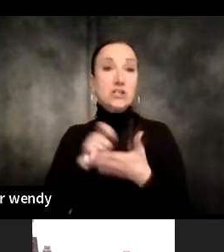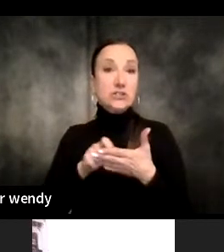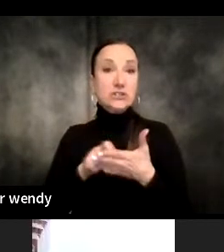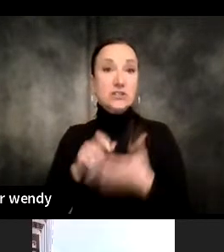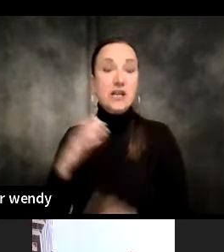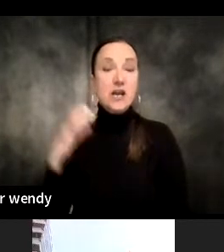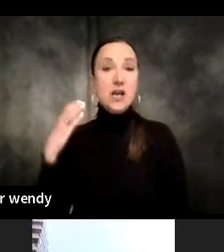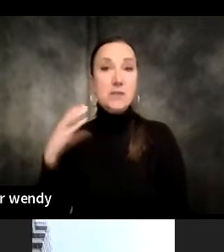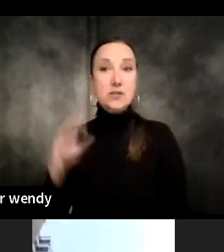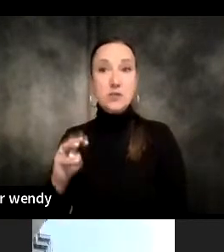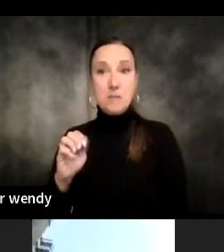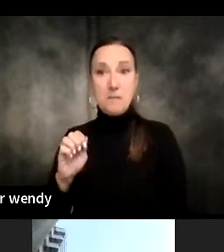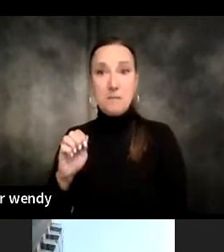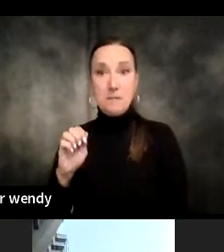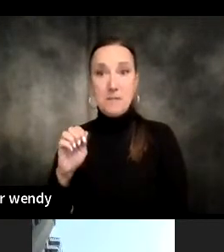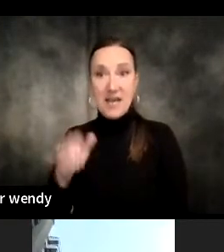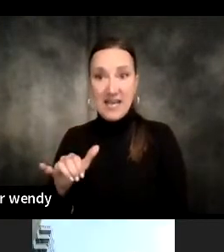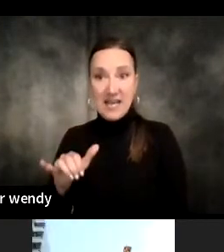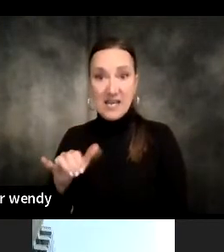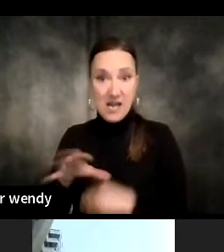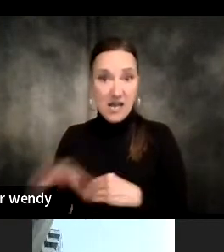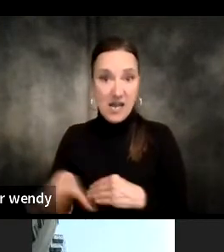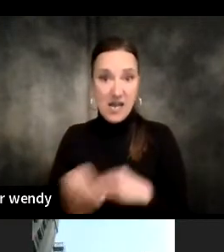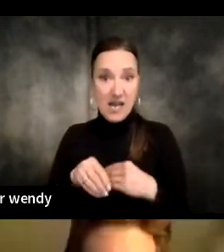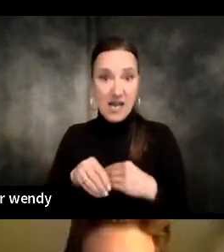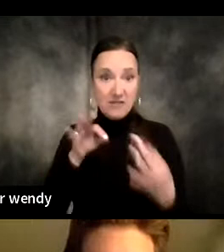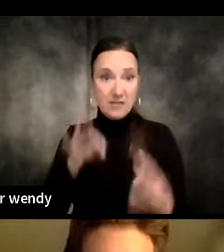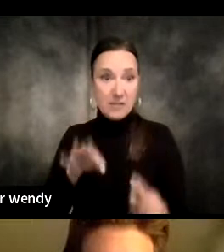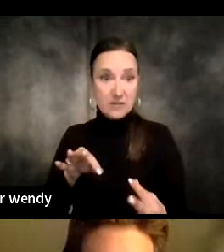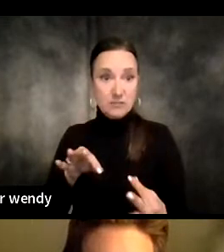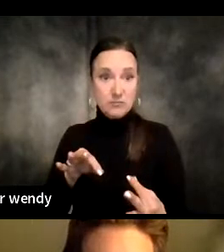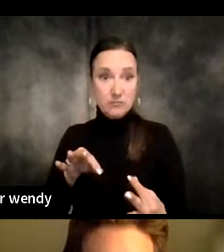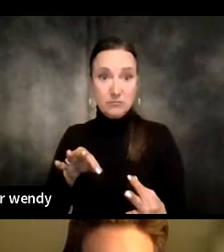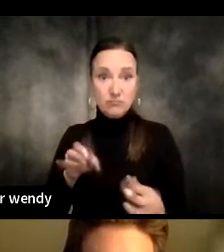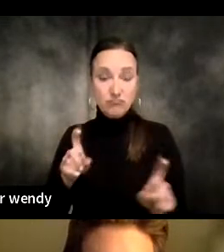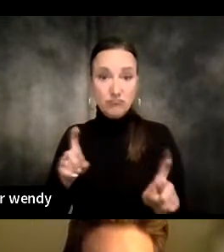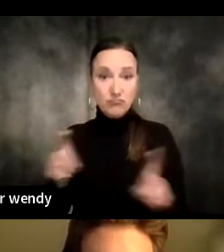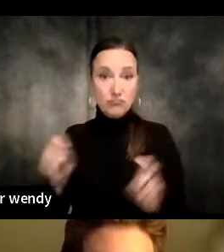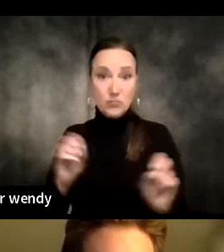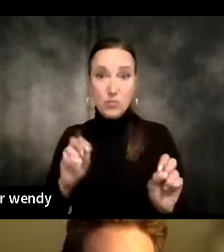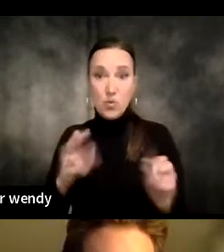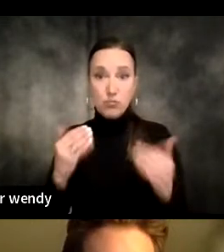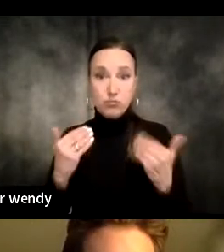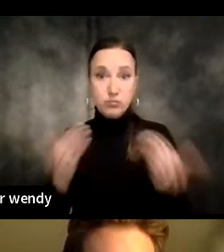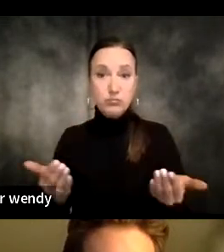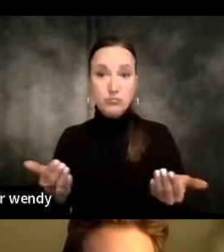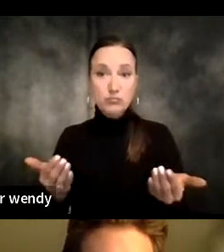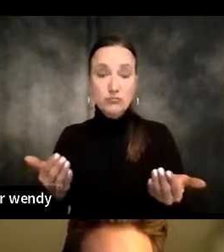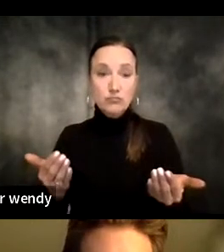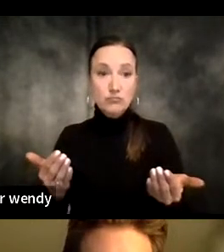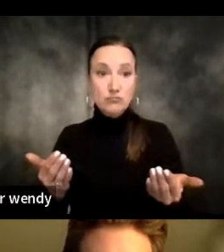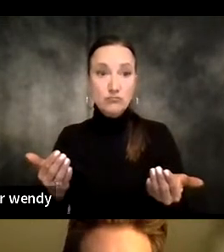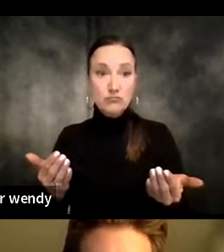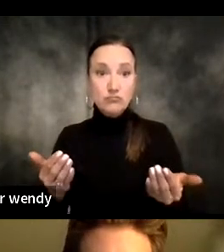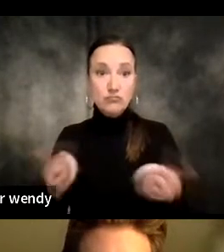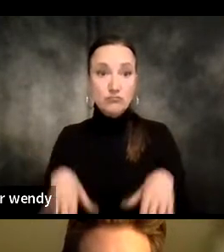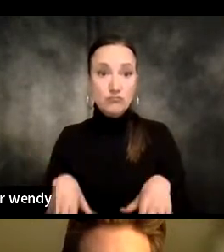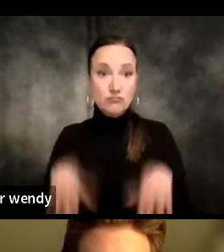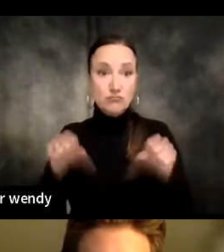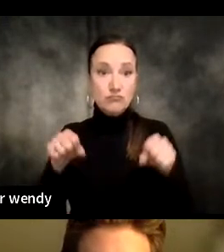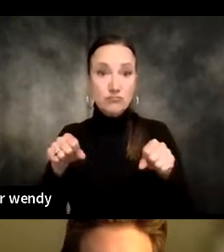Commissioner May, do you have anything else to add in terms of the minutes, or would like to make a motion to adopt them?